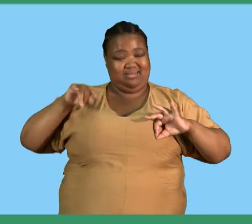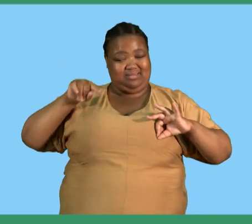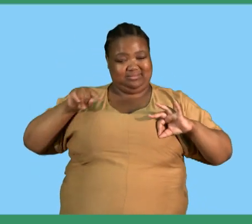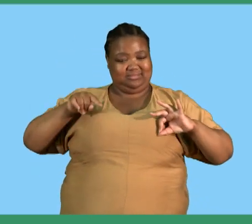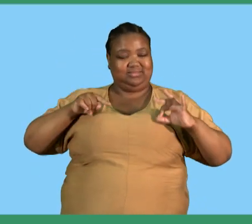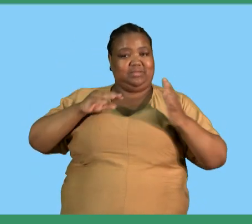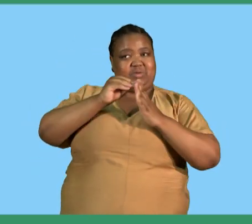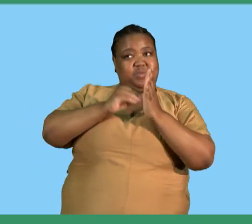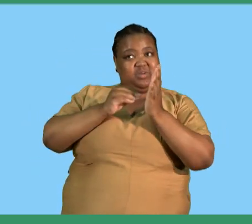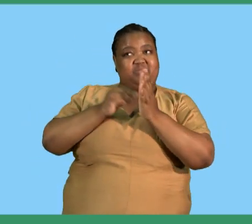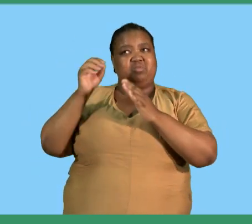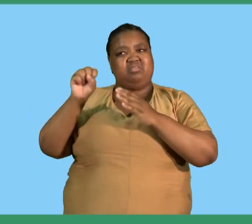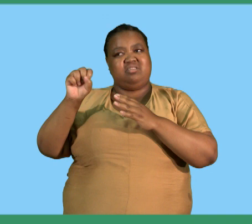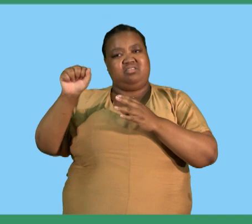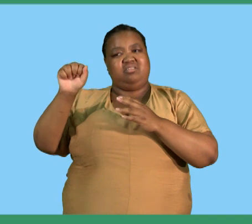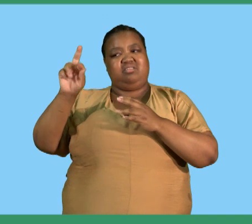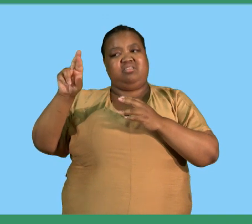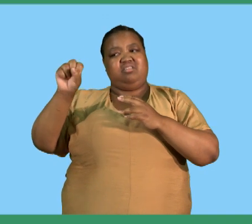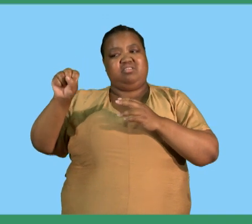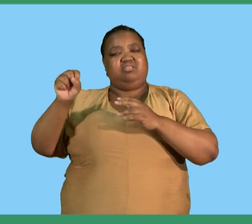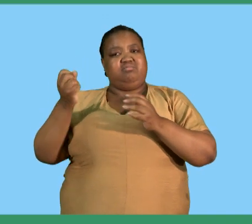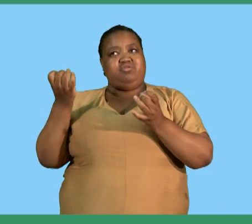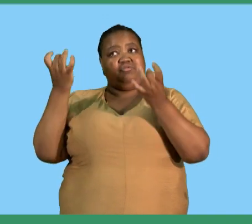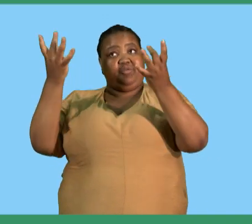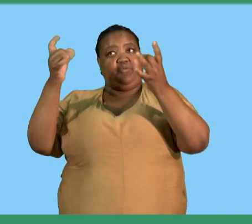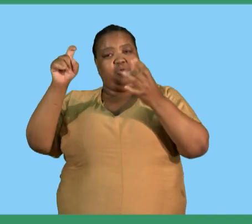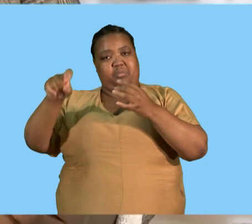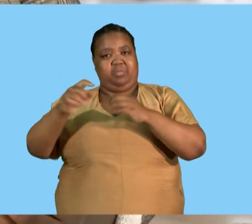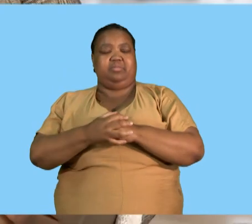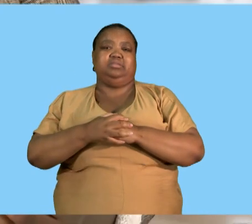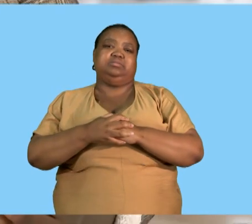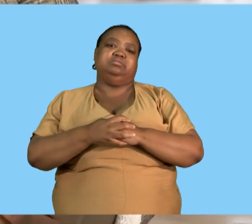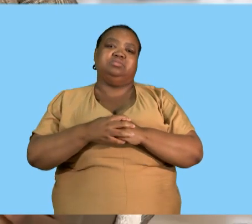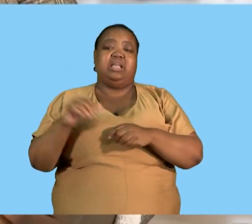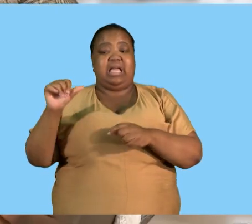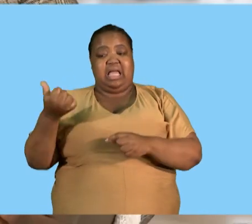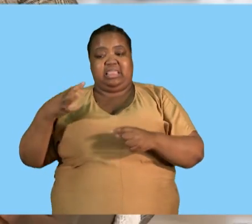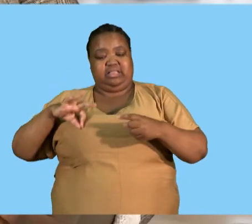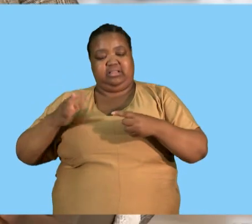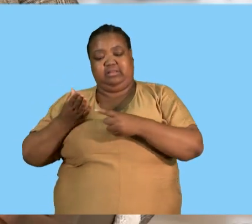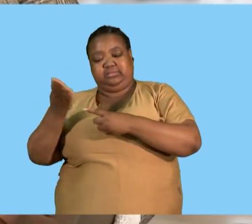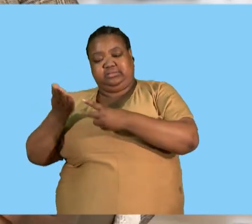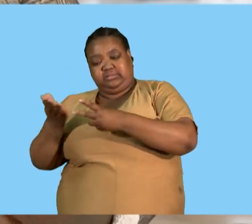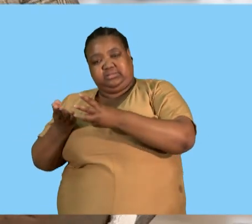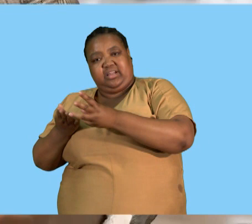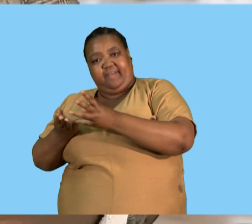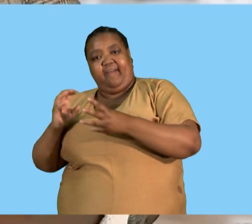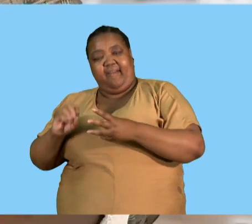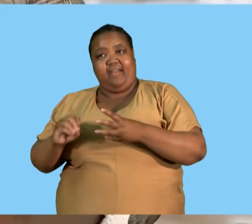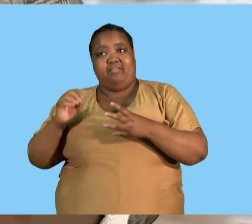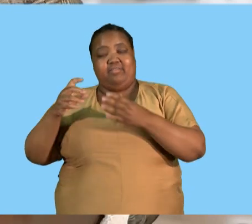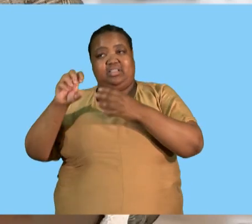state everything that you are earning in a business. If you've got multiple streams of income, you need to disclose all of that for tax